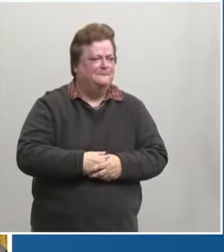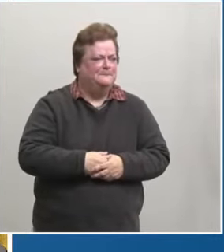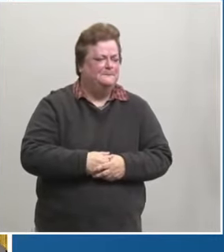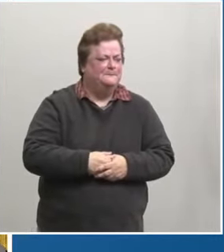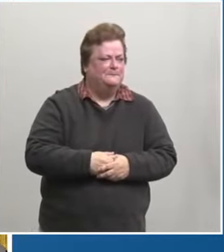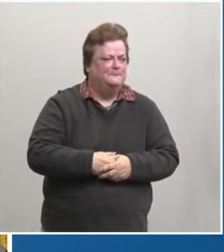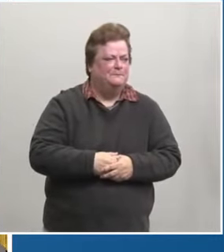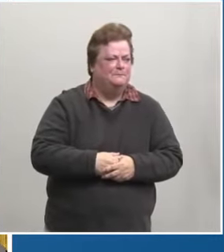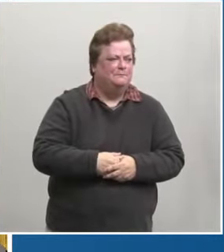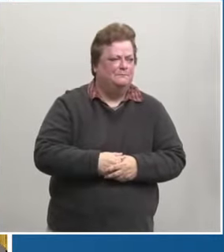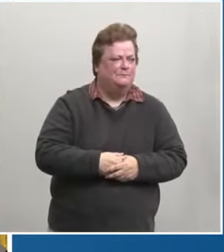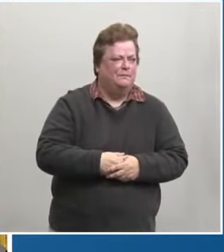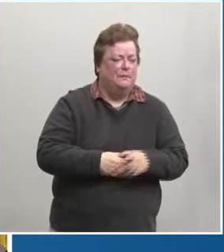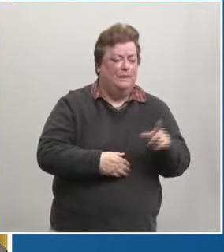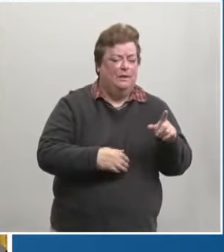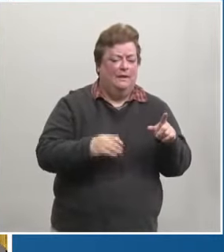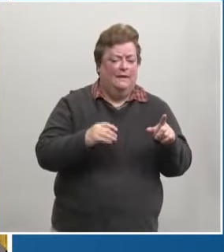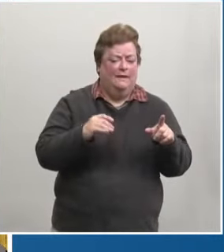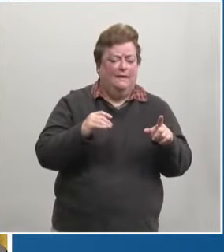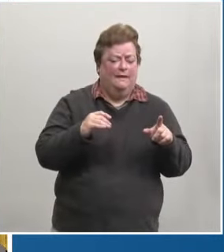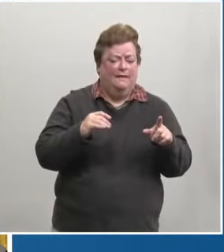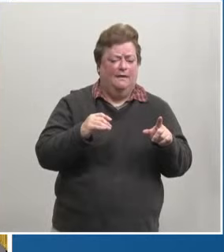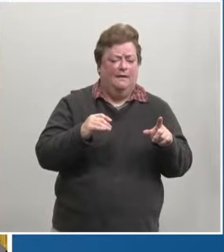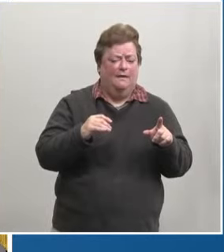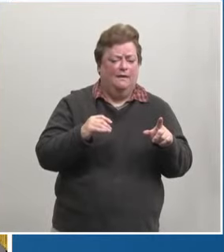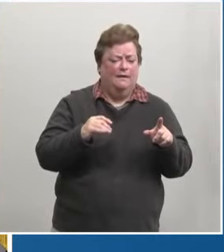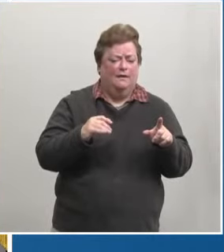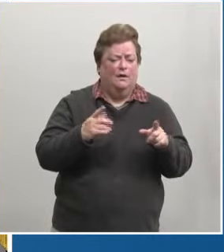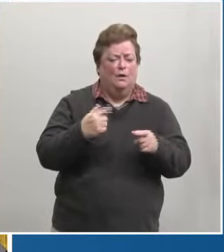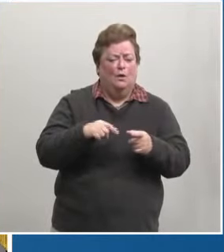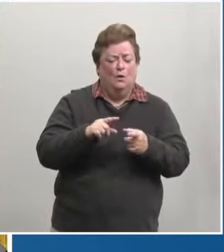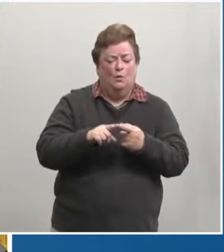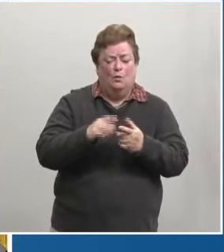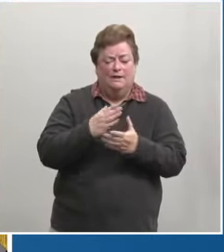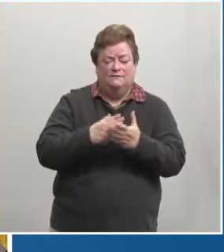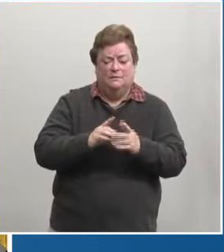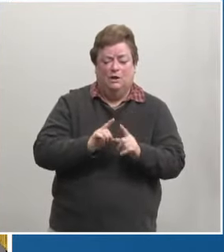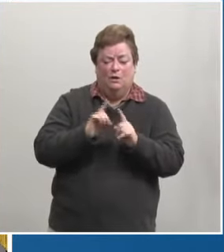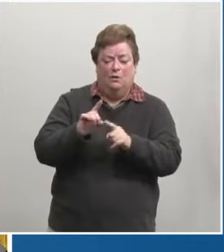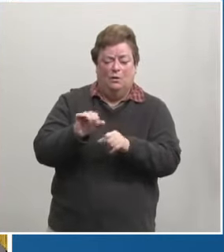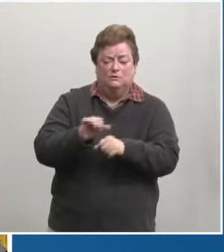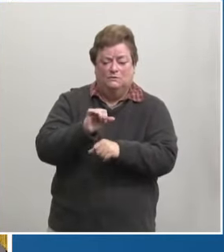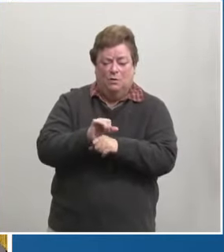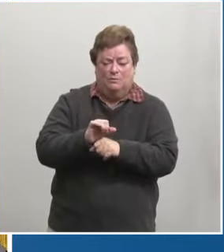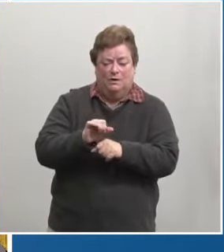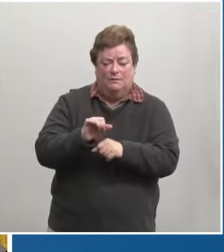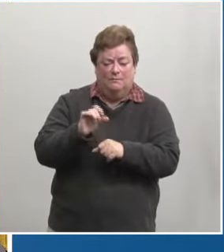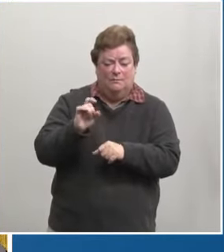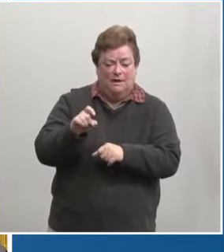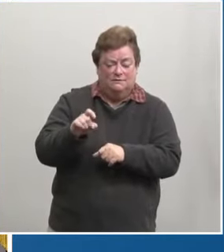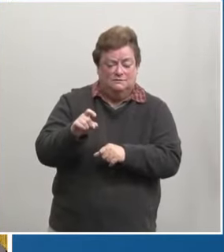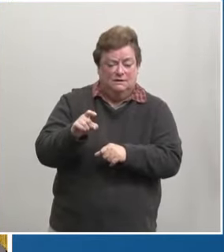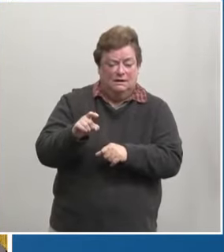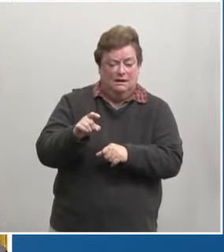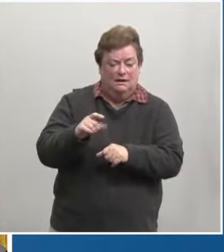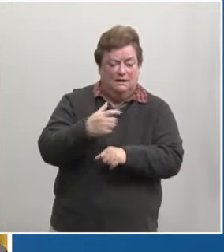Would an ID be required when someone goes to their appointment to get their vaccine? No.